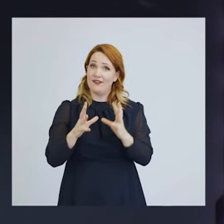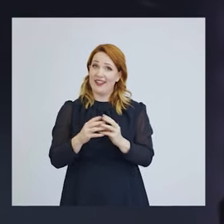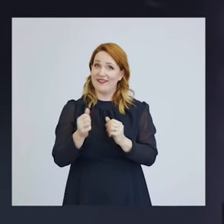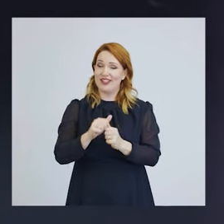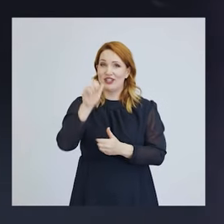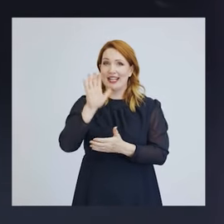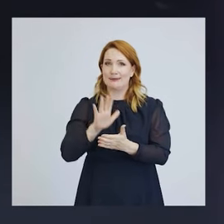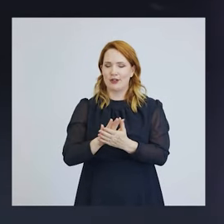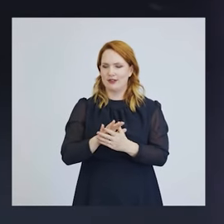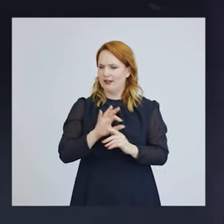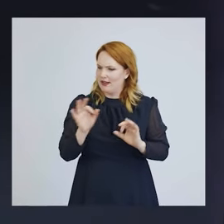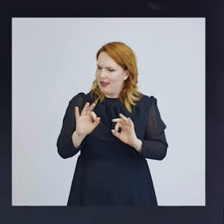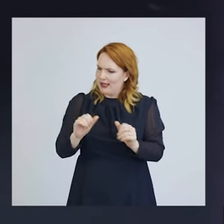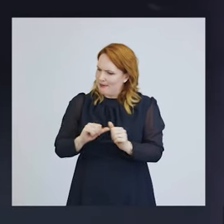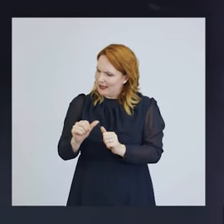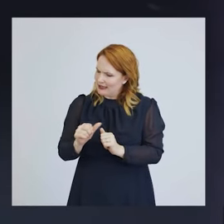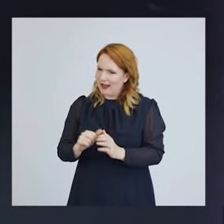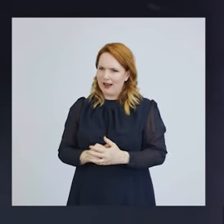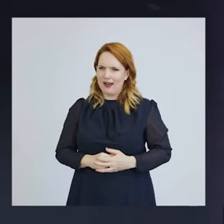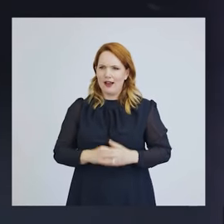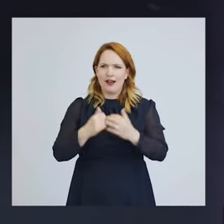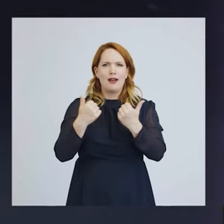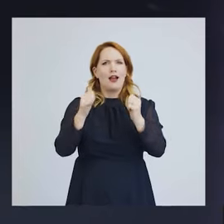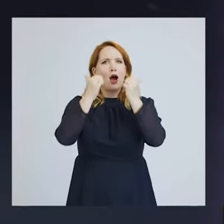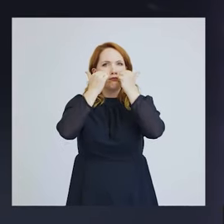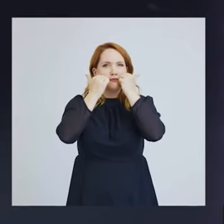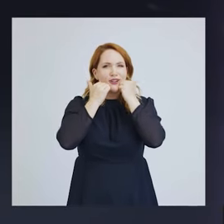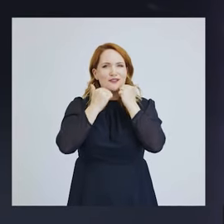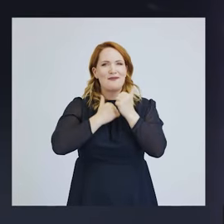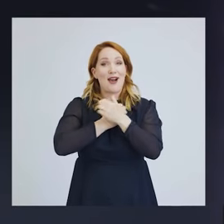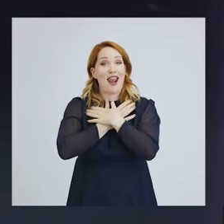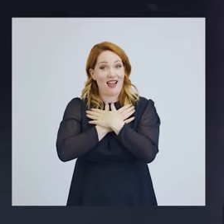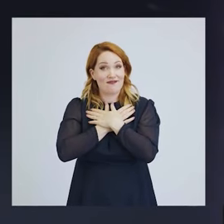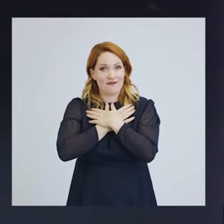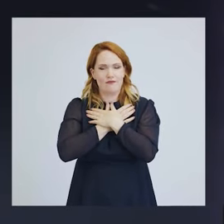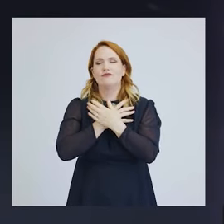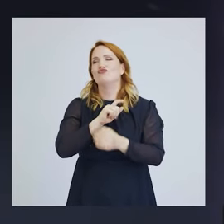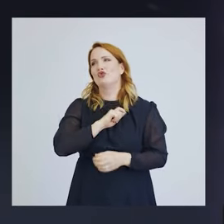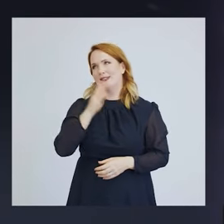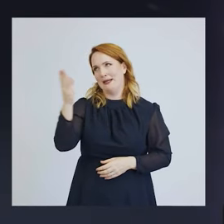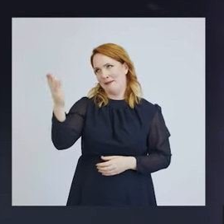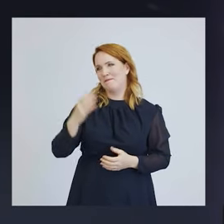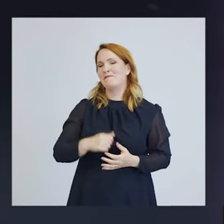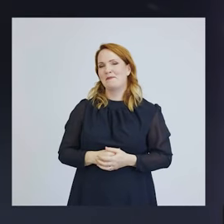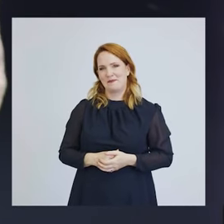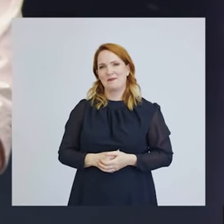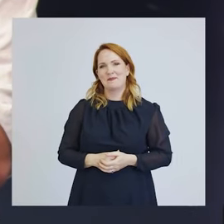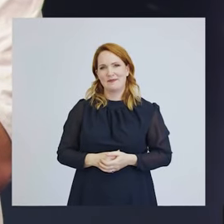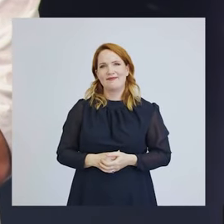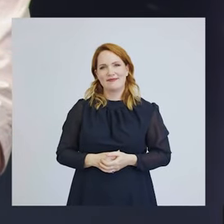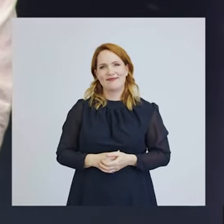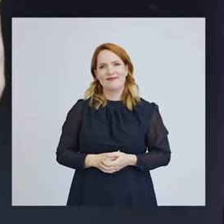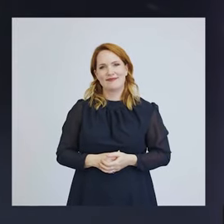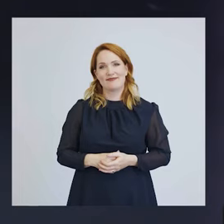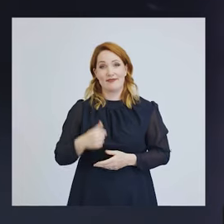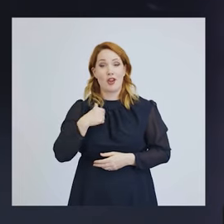hymn. And I've realized more and more, especially through all that I've been through, that there is no greater thing, there's no greater proof of my love to God